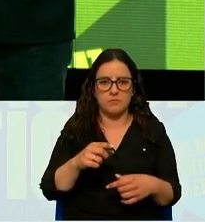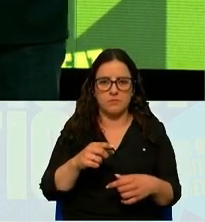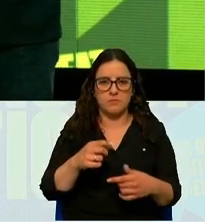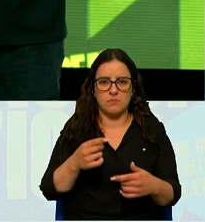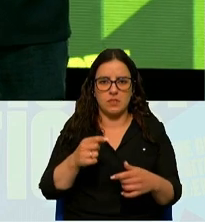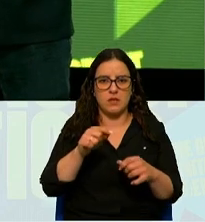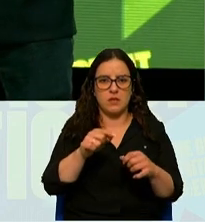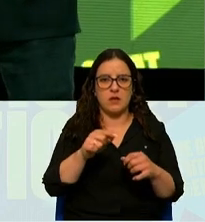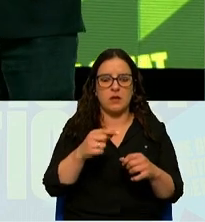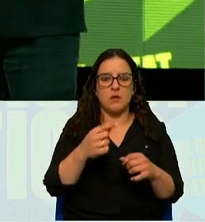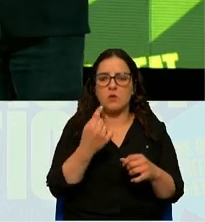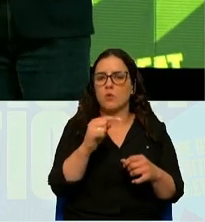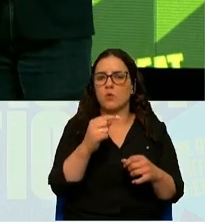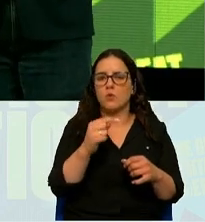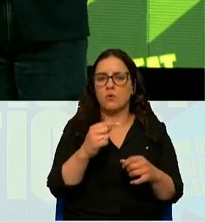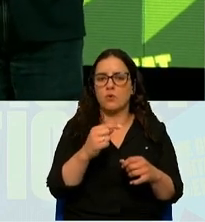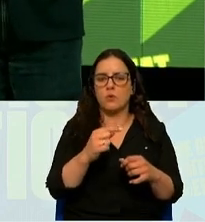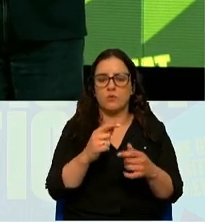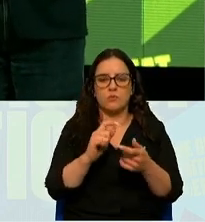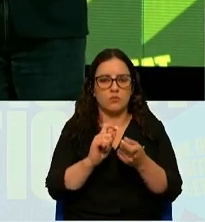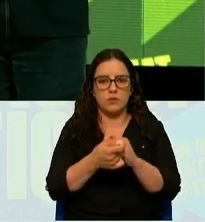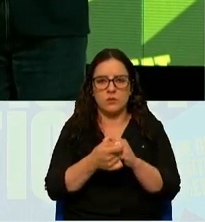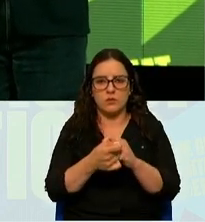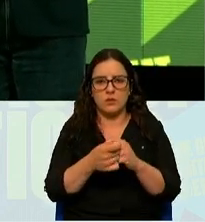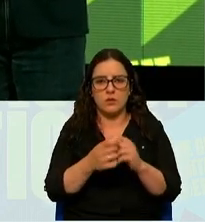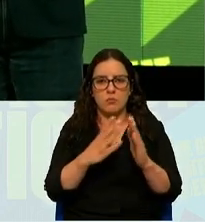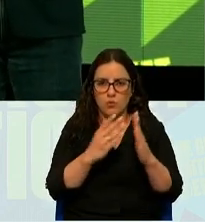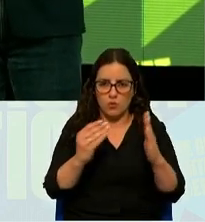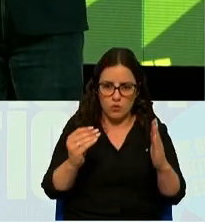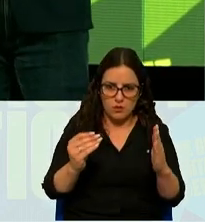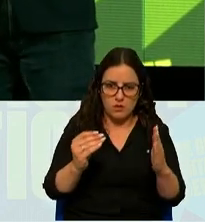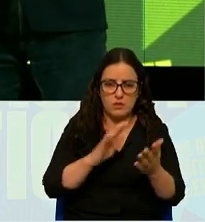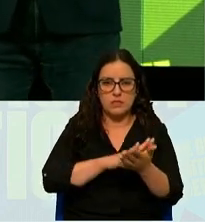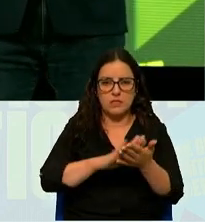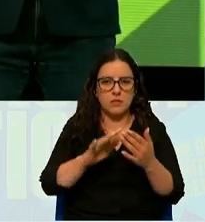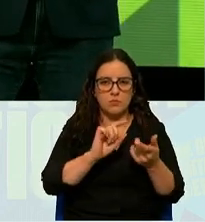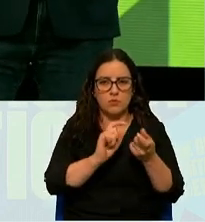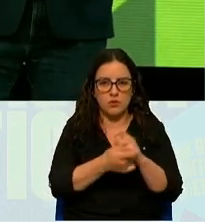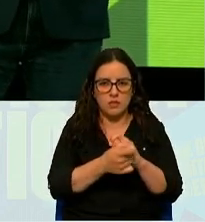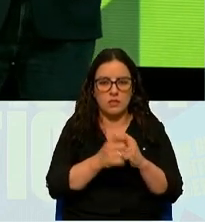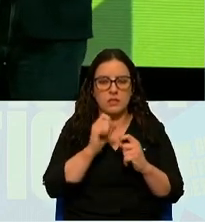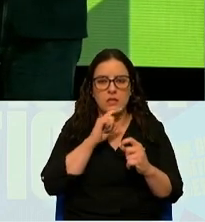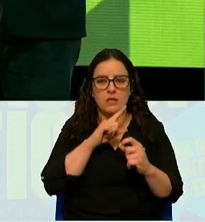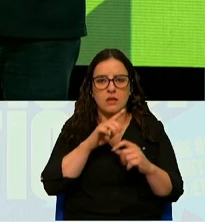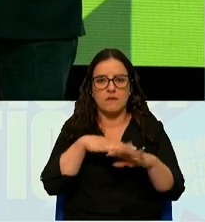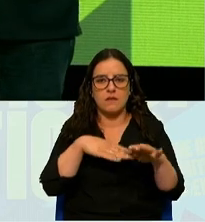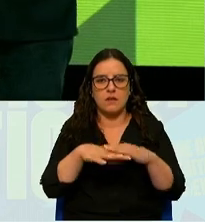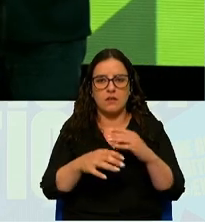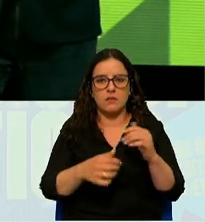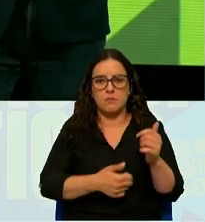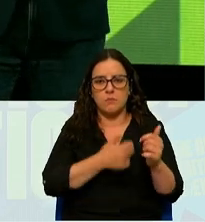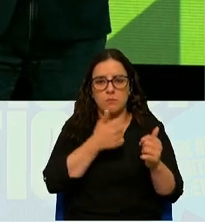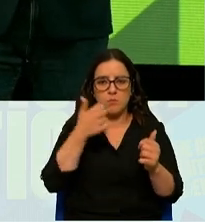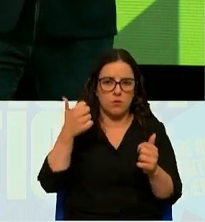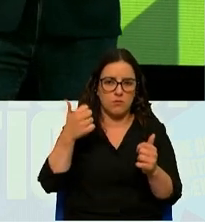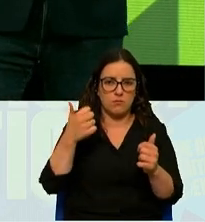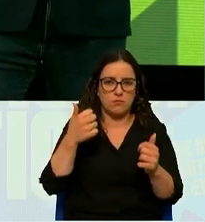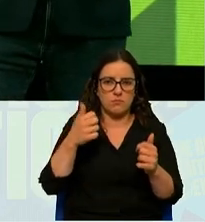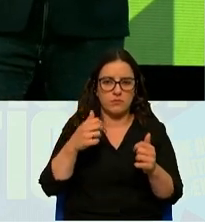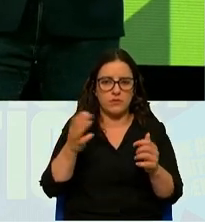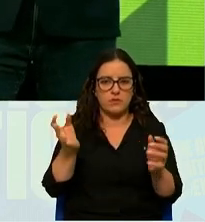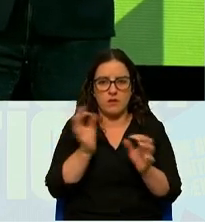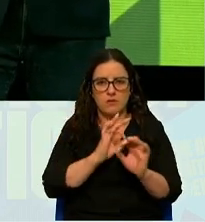single change. So the same model without any change is able to perform that well across all that